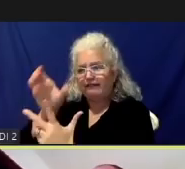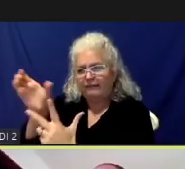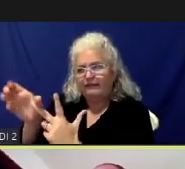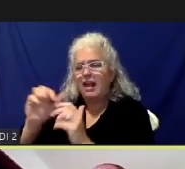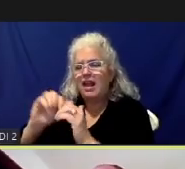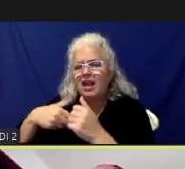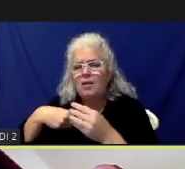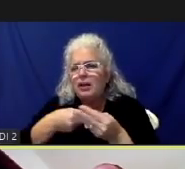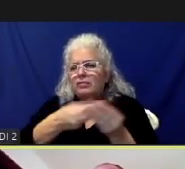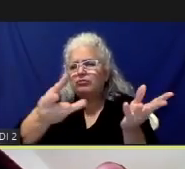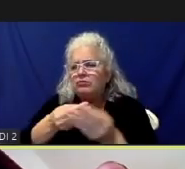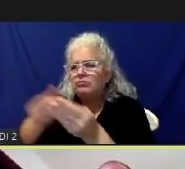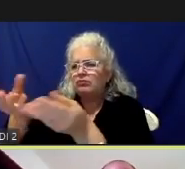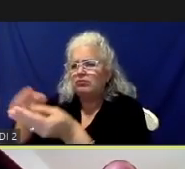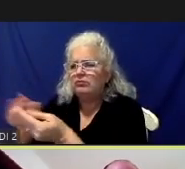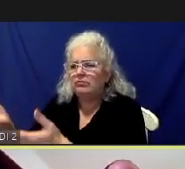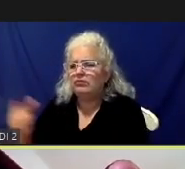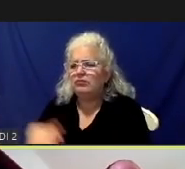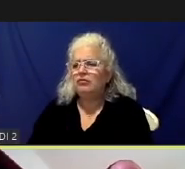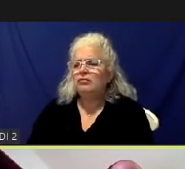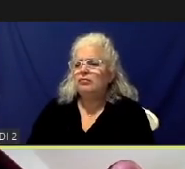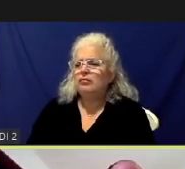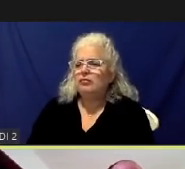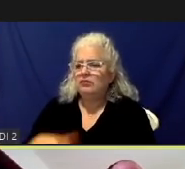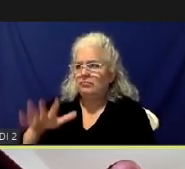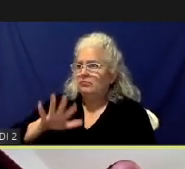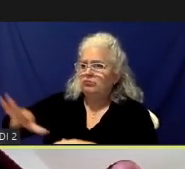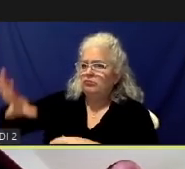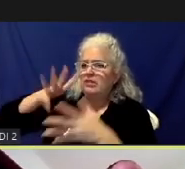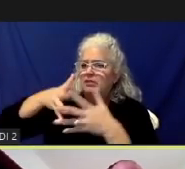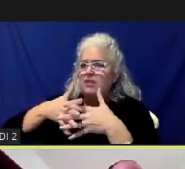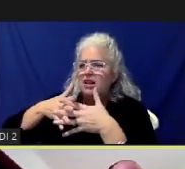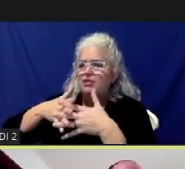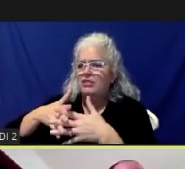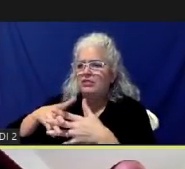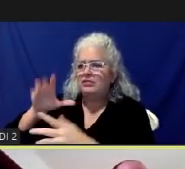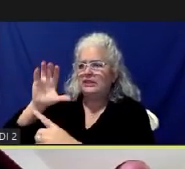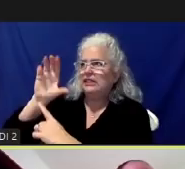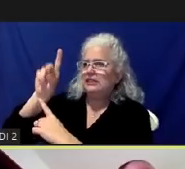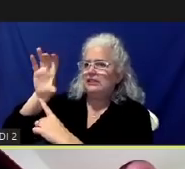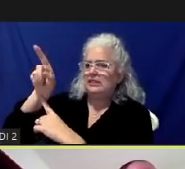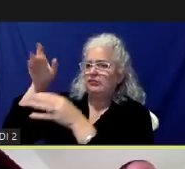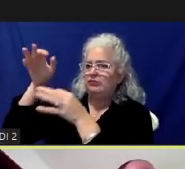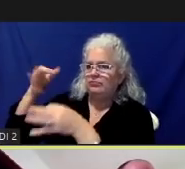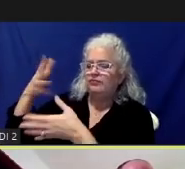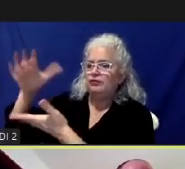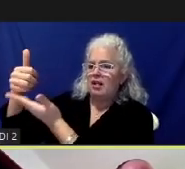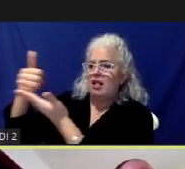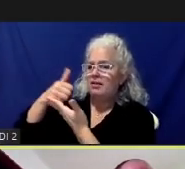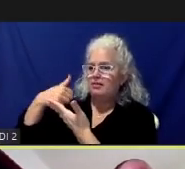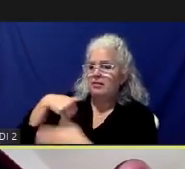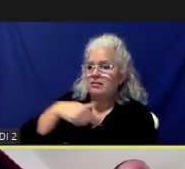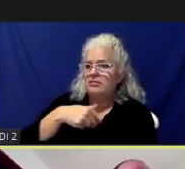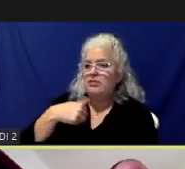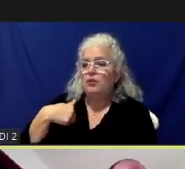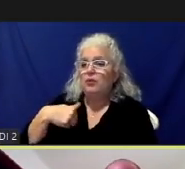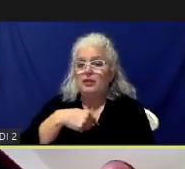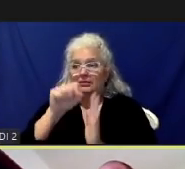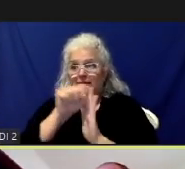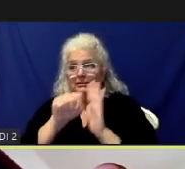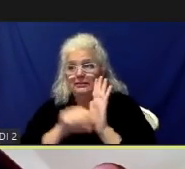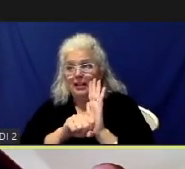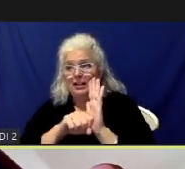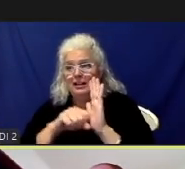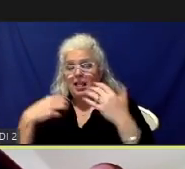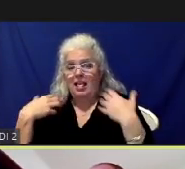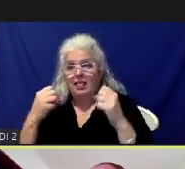essentially picked up by state health departments, and the state health departments essentially interpret it to sort of track with the context